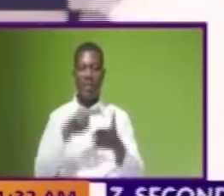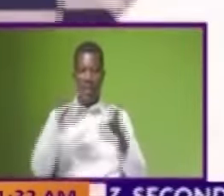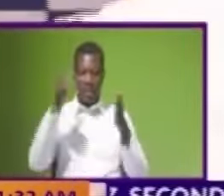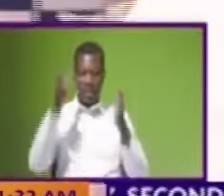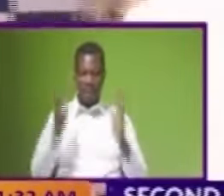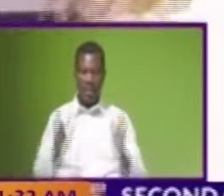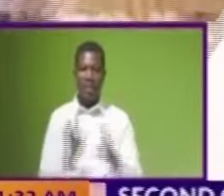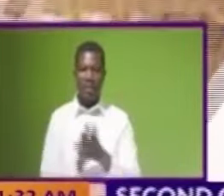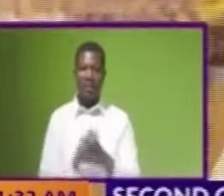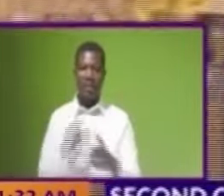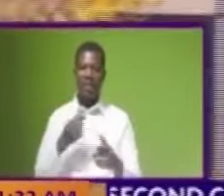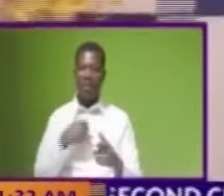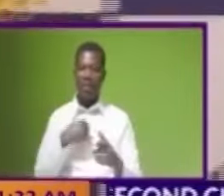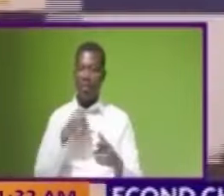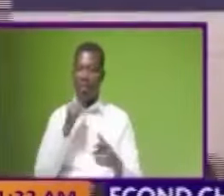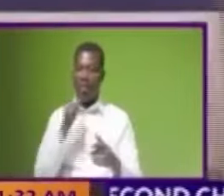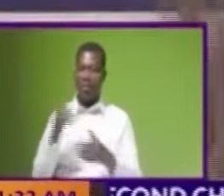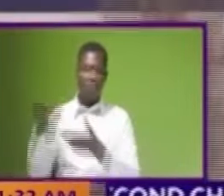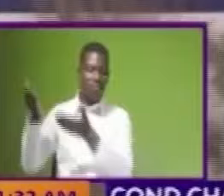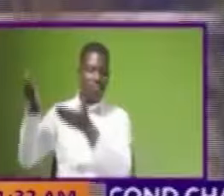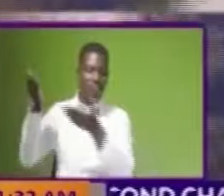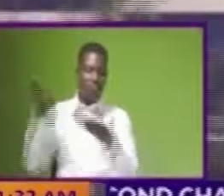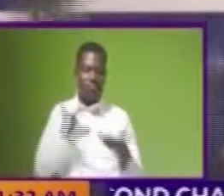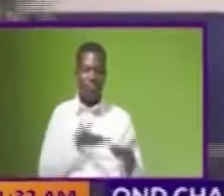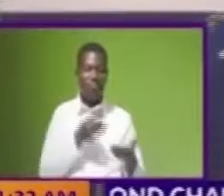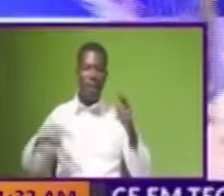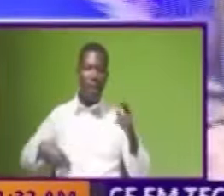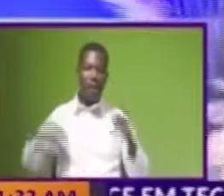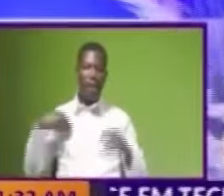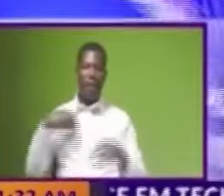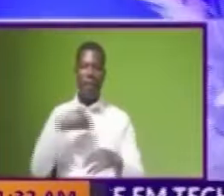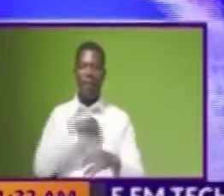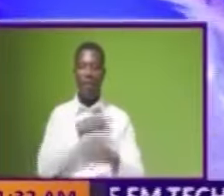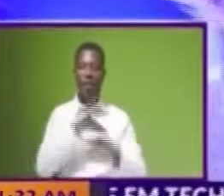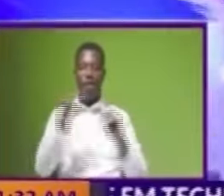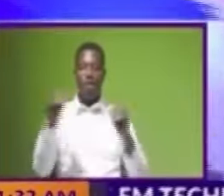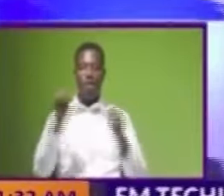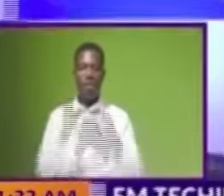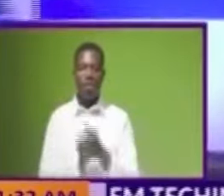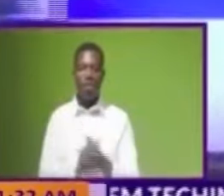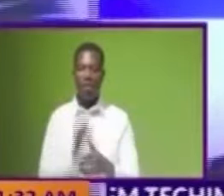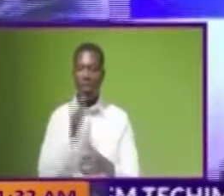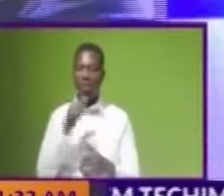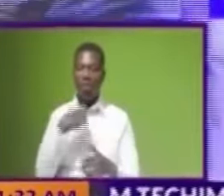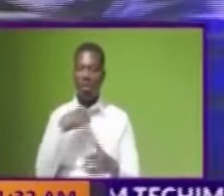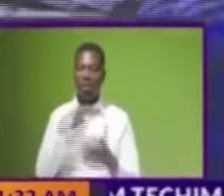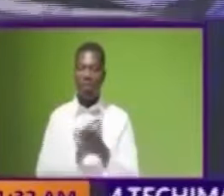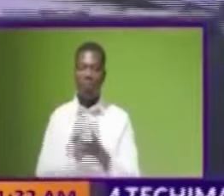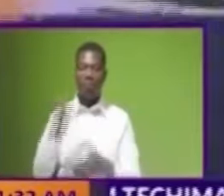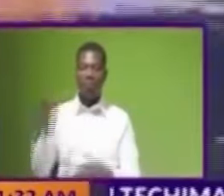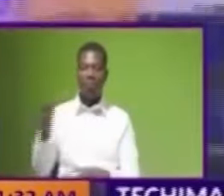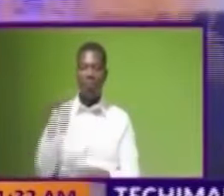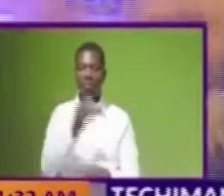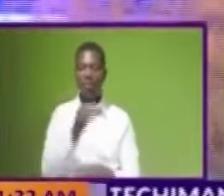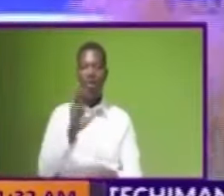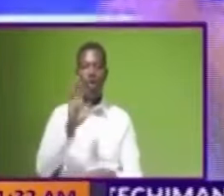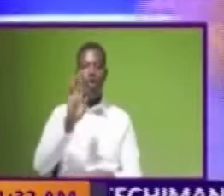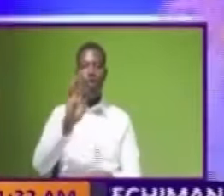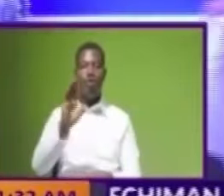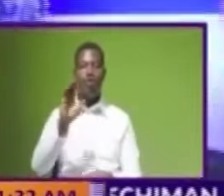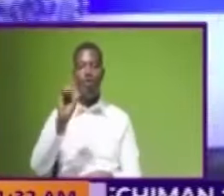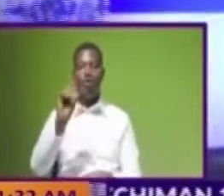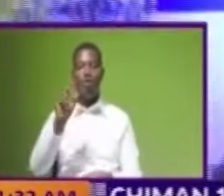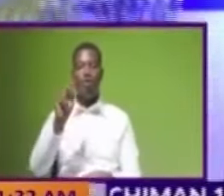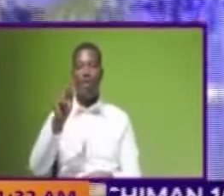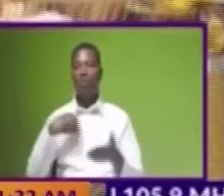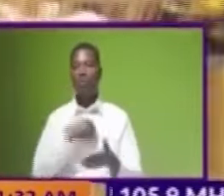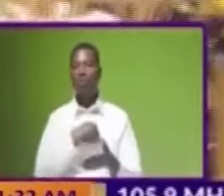She, eti no ye woni mabu odo ma ho. Ye m forget it.